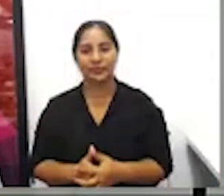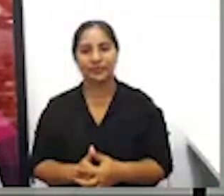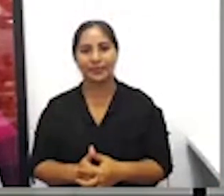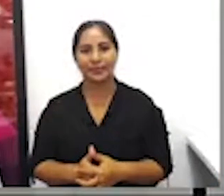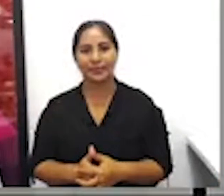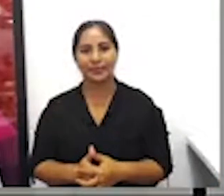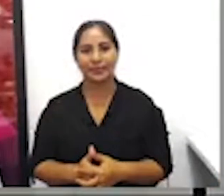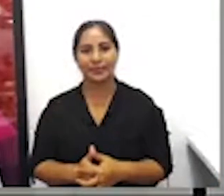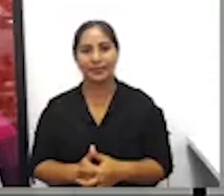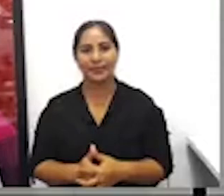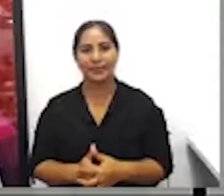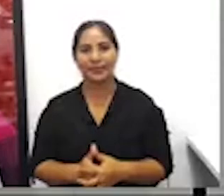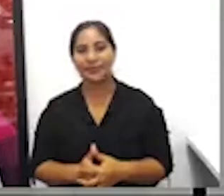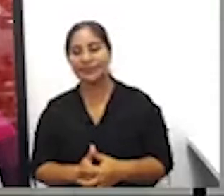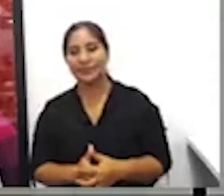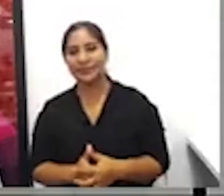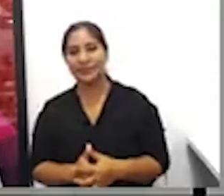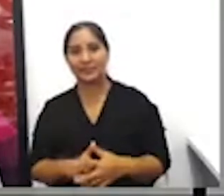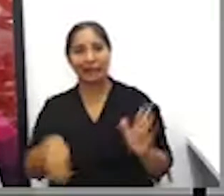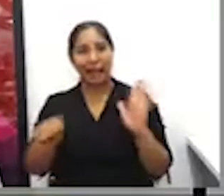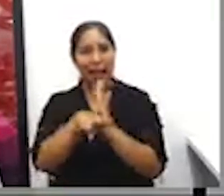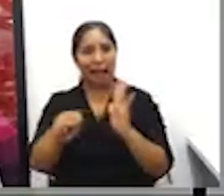me.